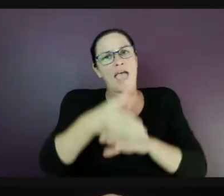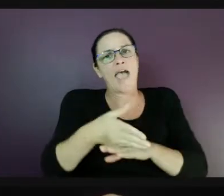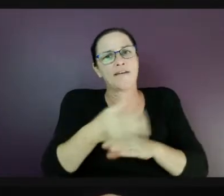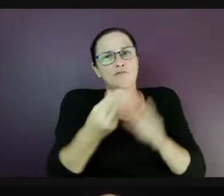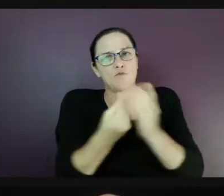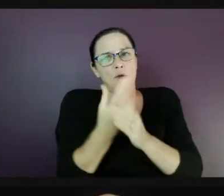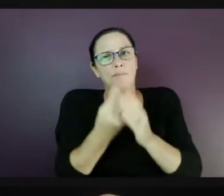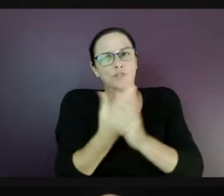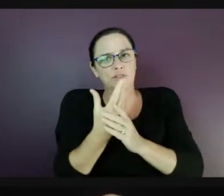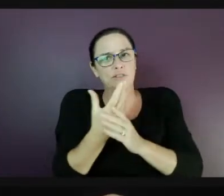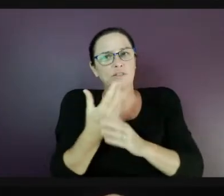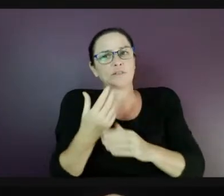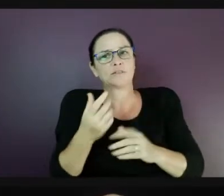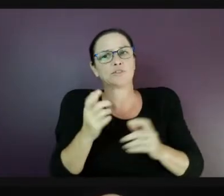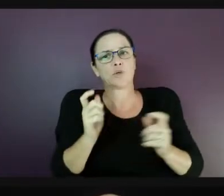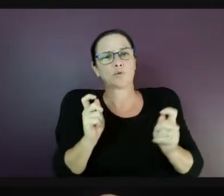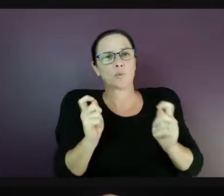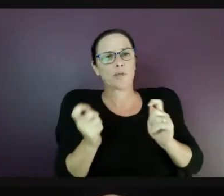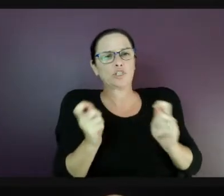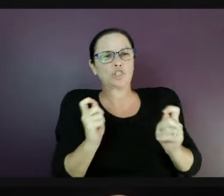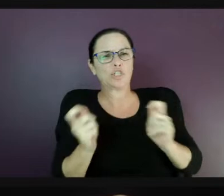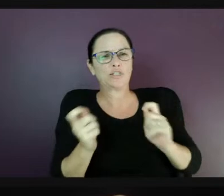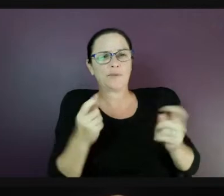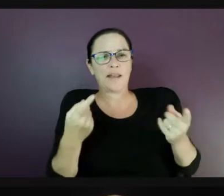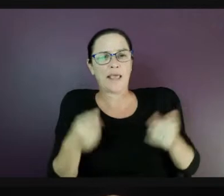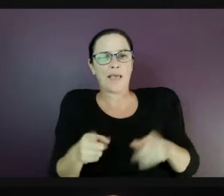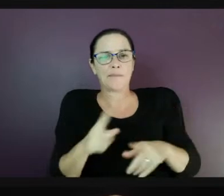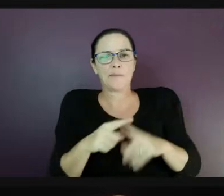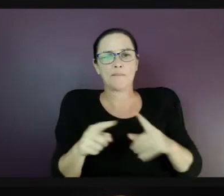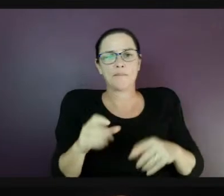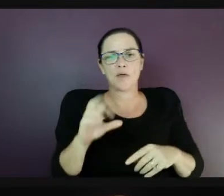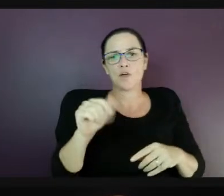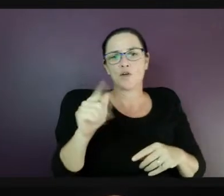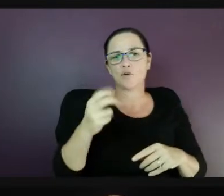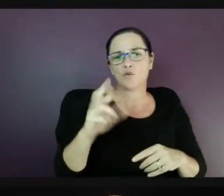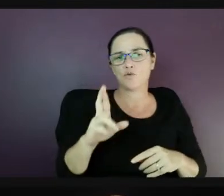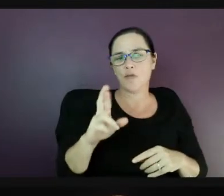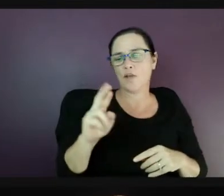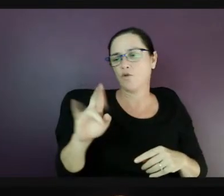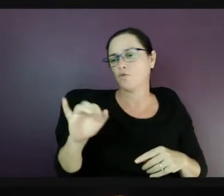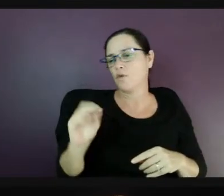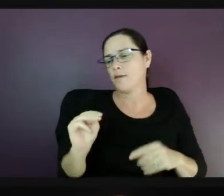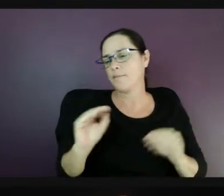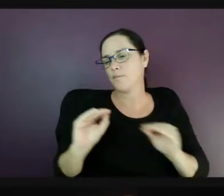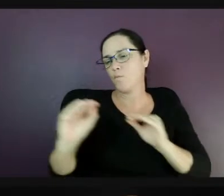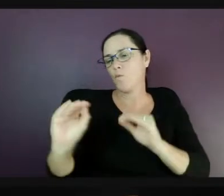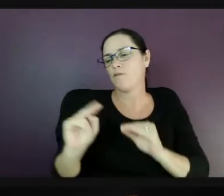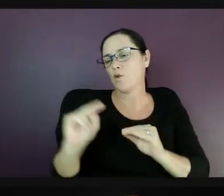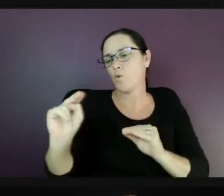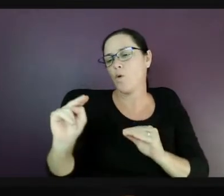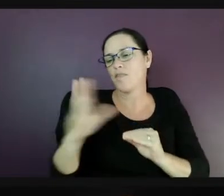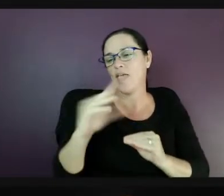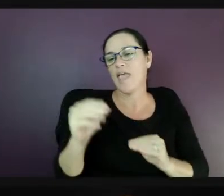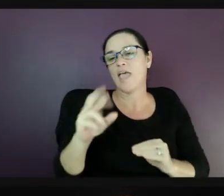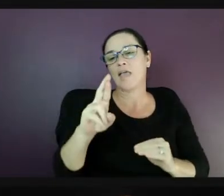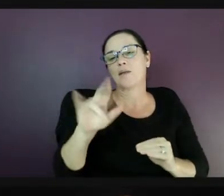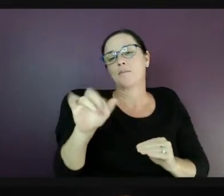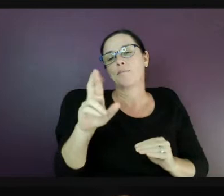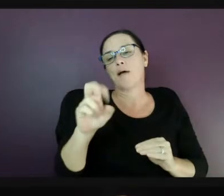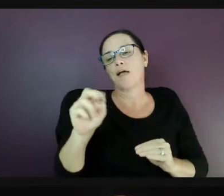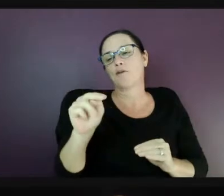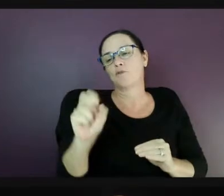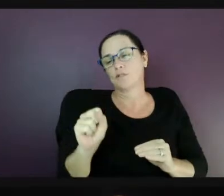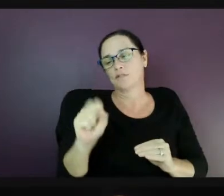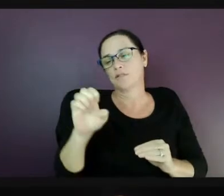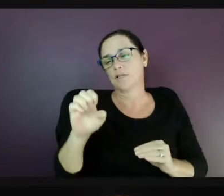right? Some adjustment happening there. But if Crater Rim is moving to the north and Byron's Ledge is moving to the north, Oh, let's see that.